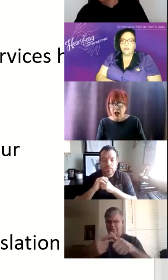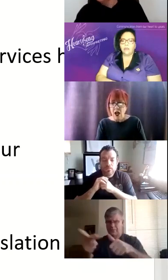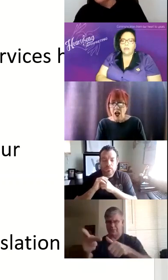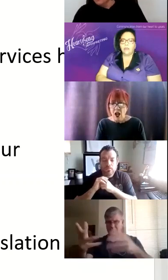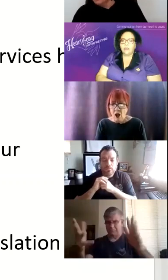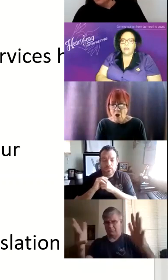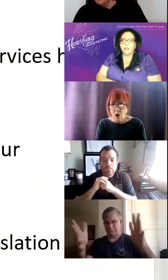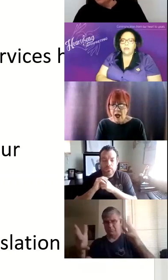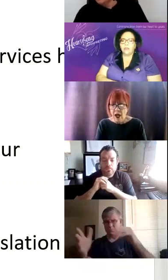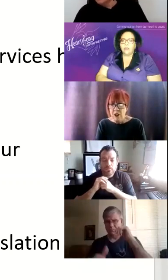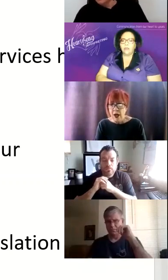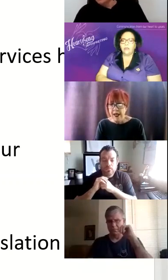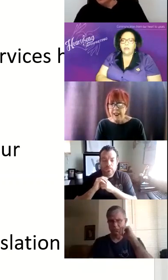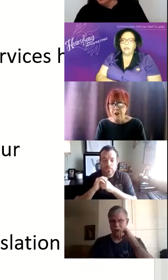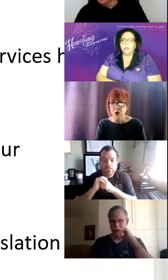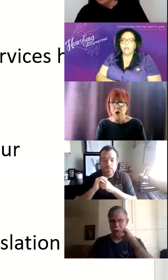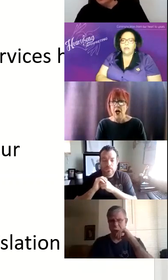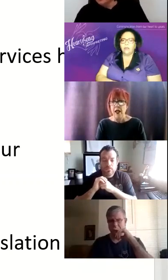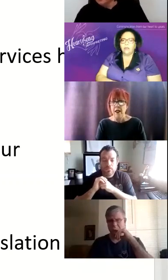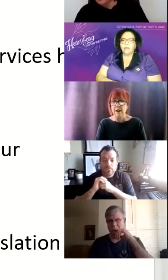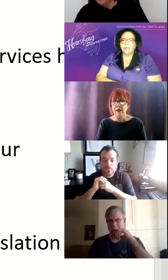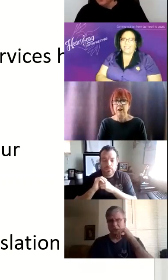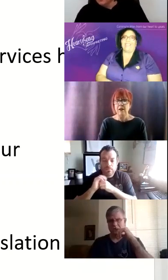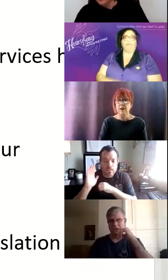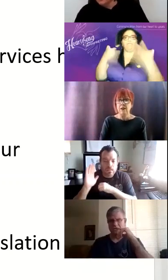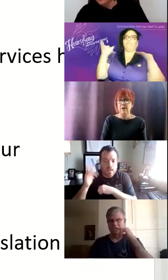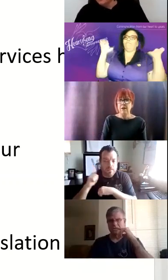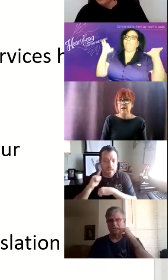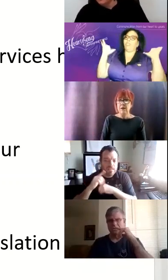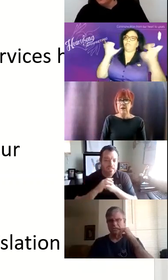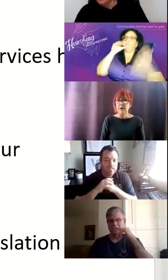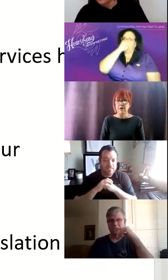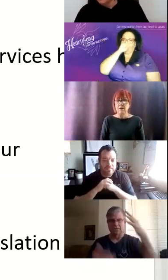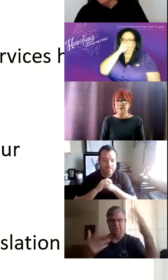I was just asking if Well, anybody I else was had waiting any till comments. you were done.